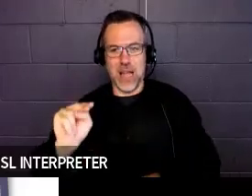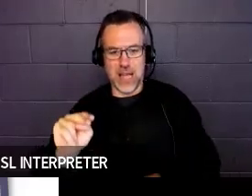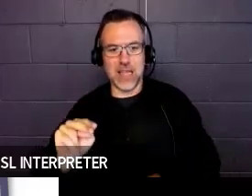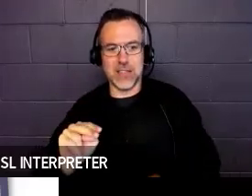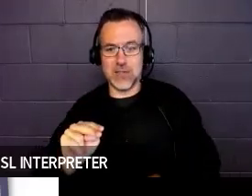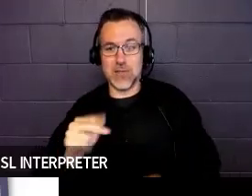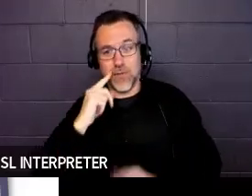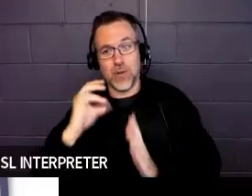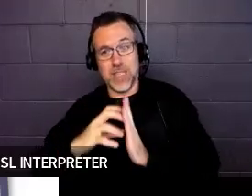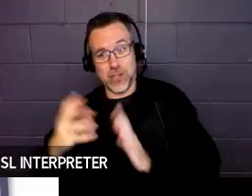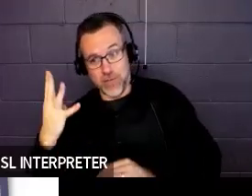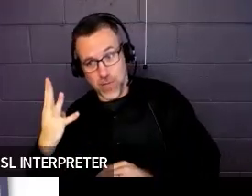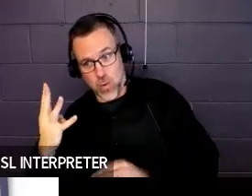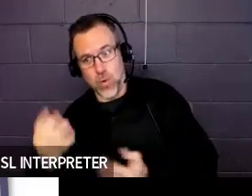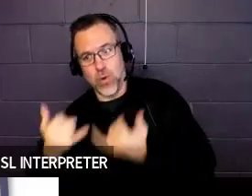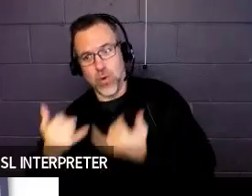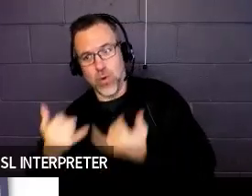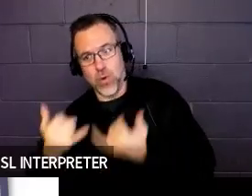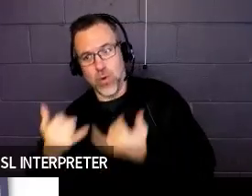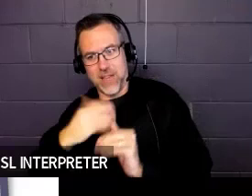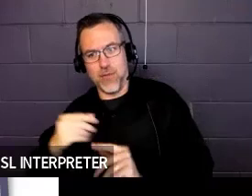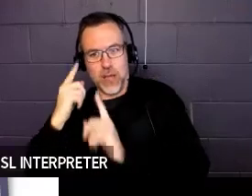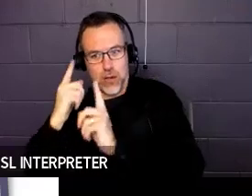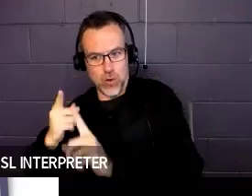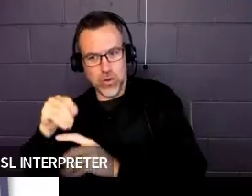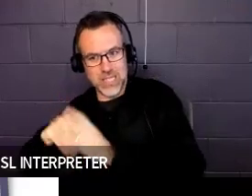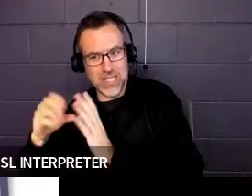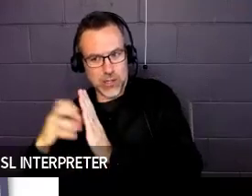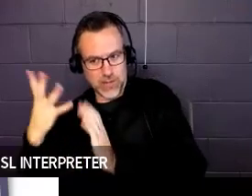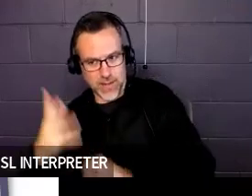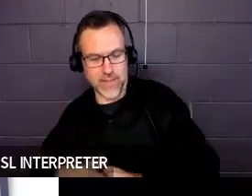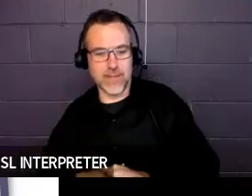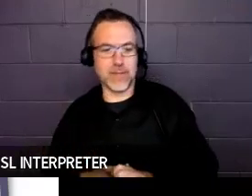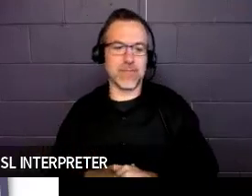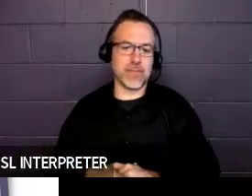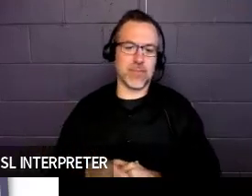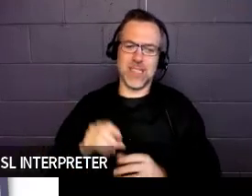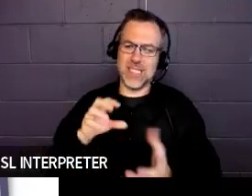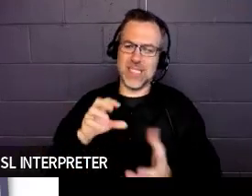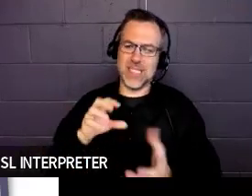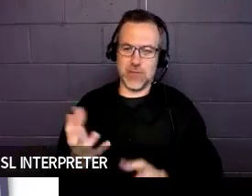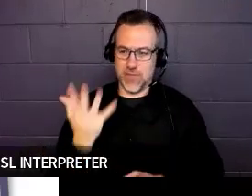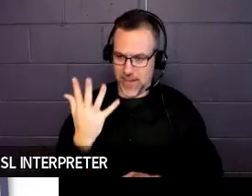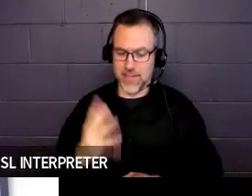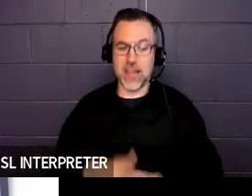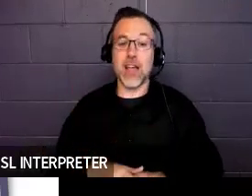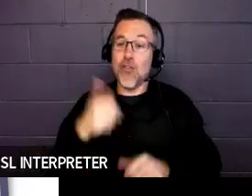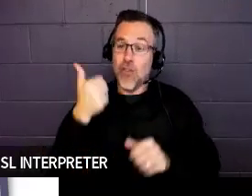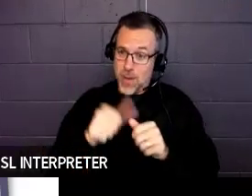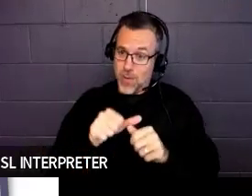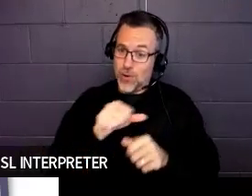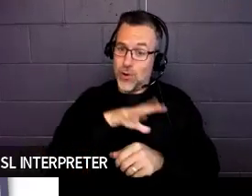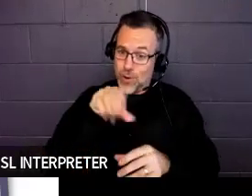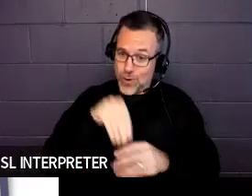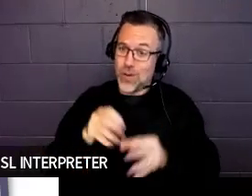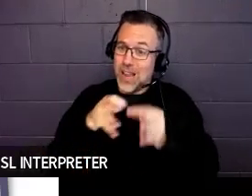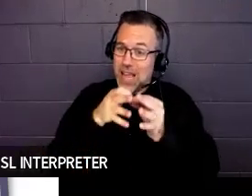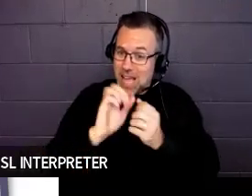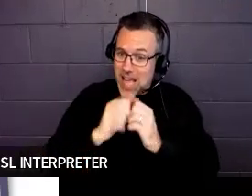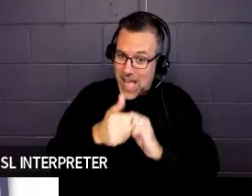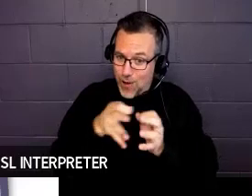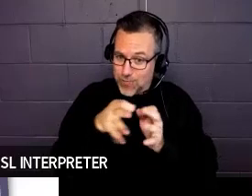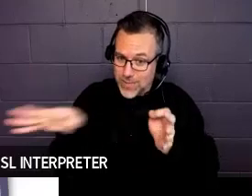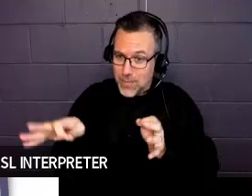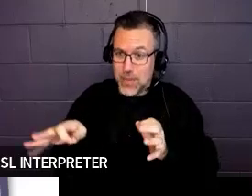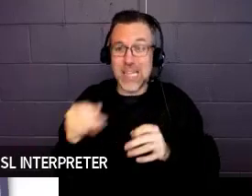to present level and goals in section 5. And then remember to include that how statement. So if you make the bulleted